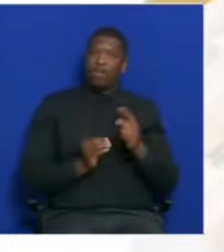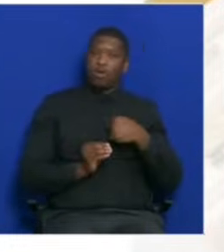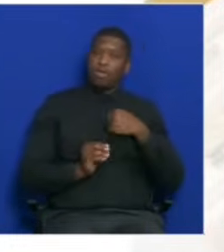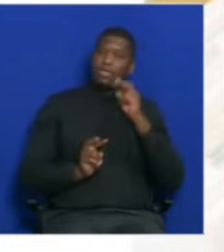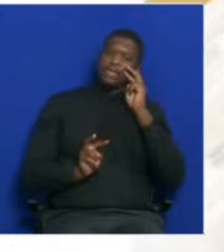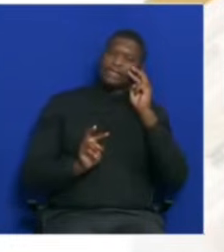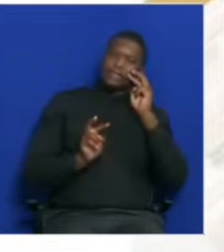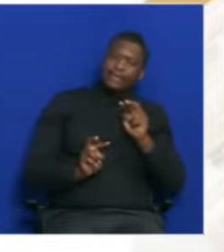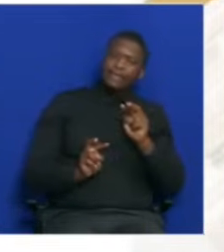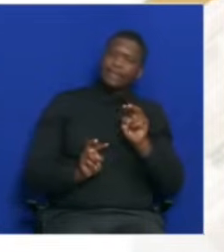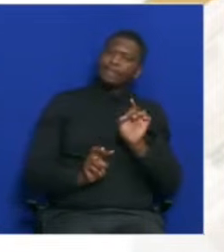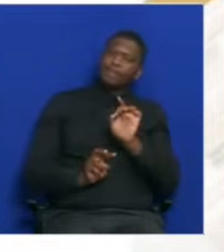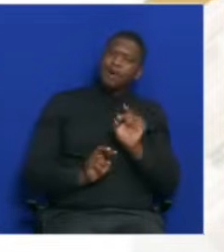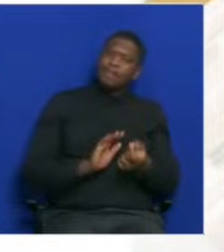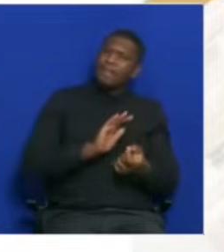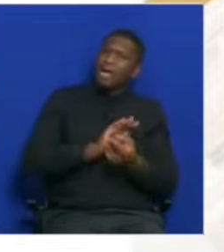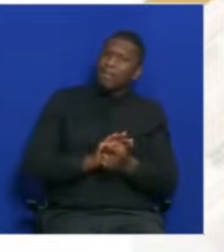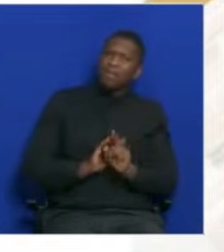the institution as a whole.